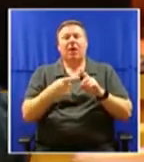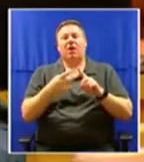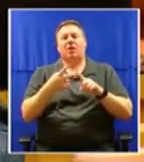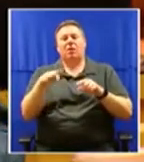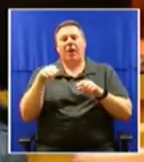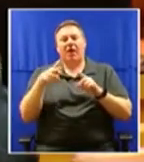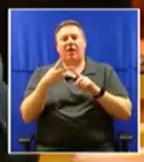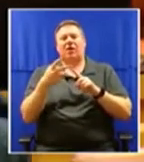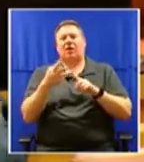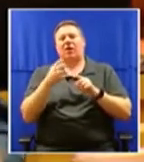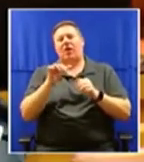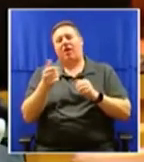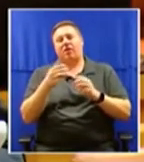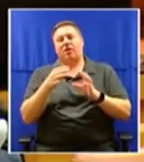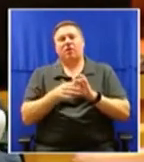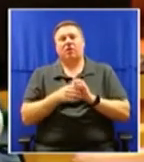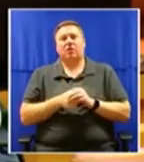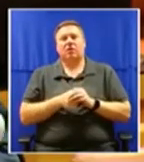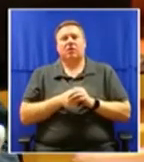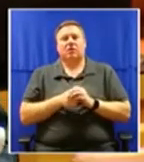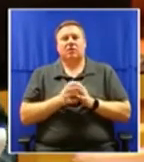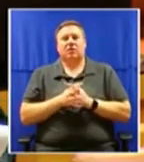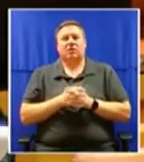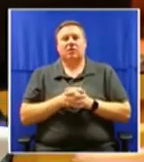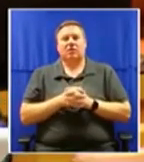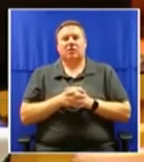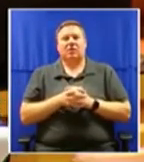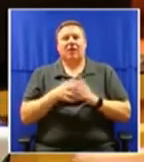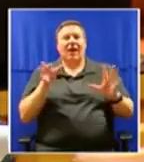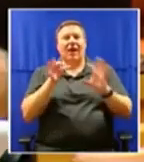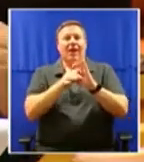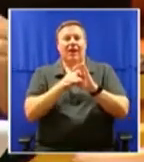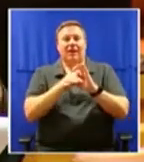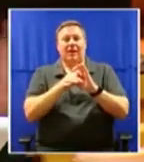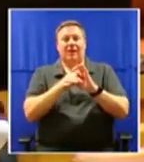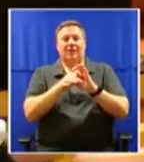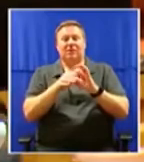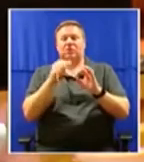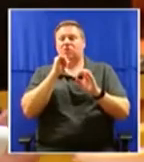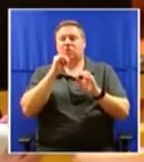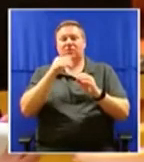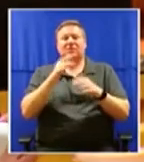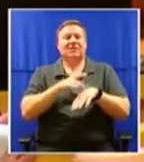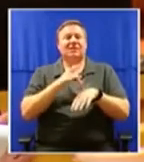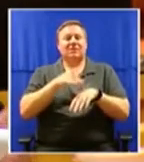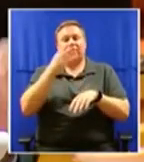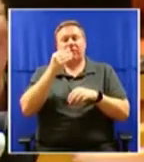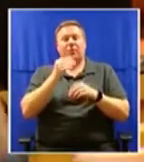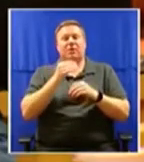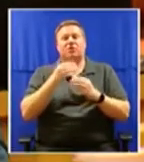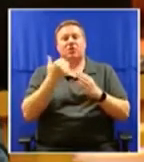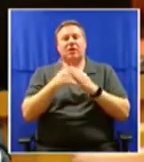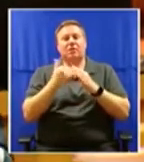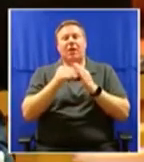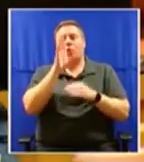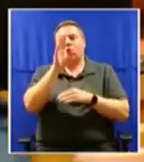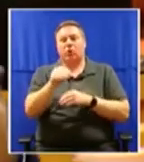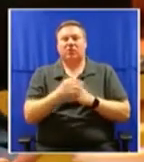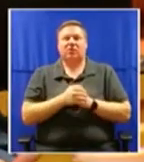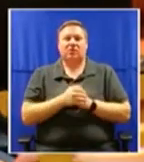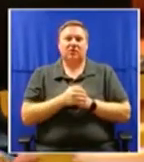Be careful when phishing links. Do not give sensitive information in response to any email requests.